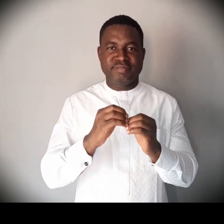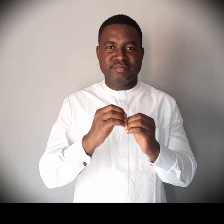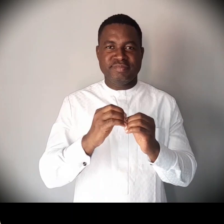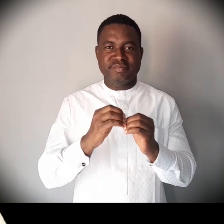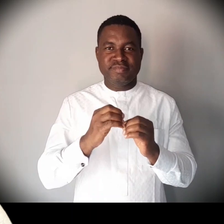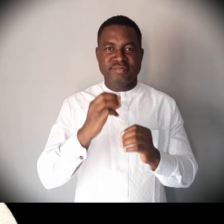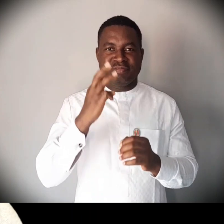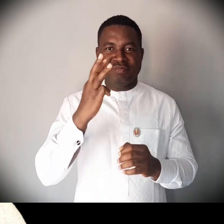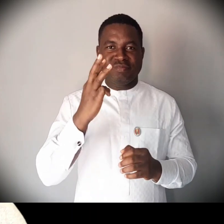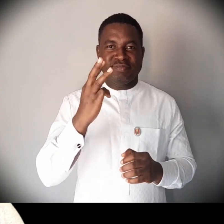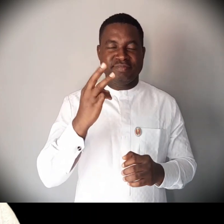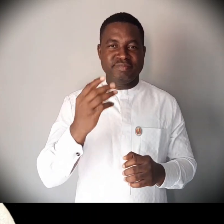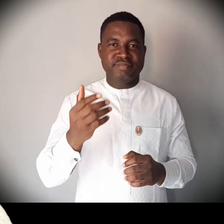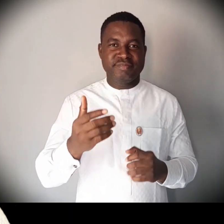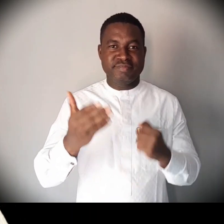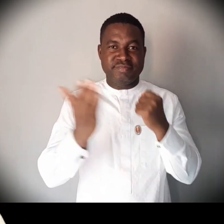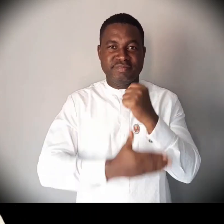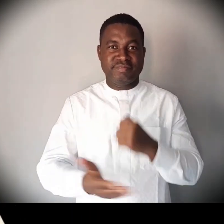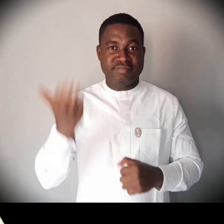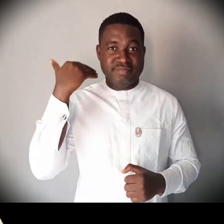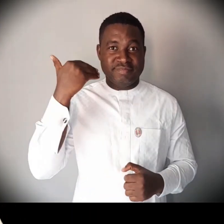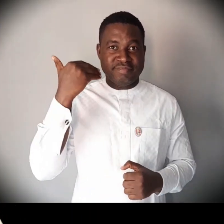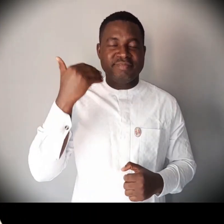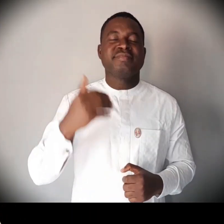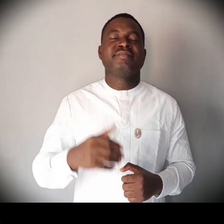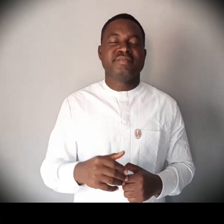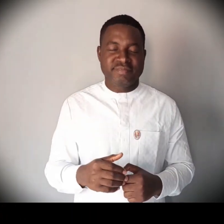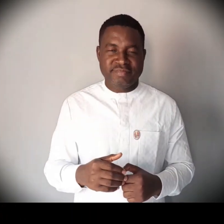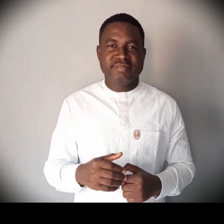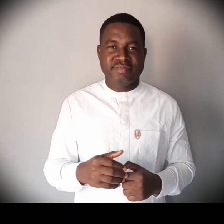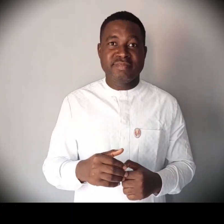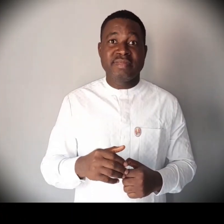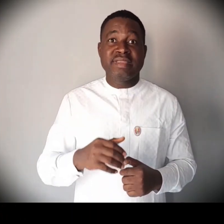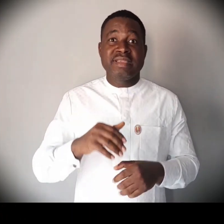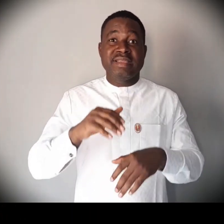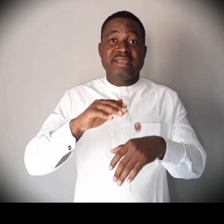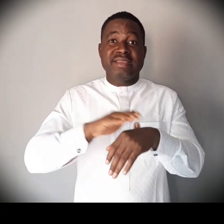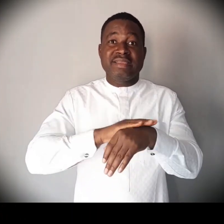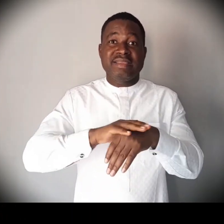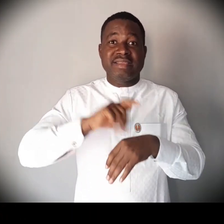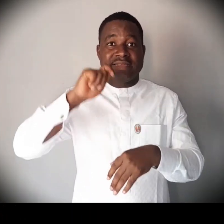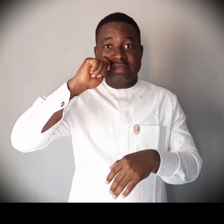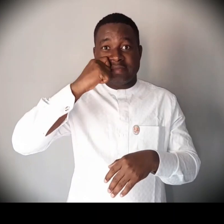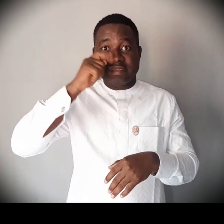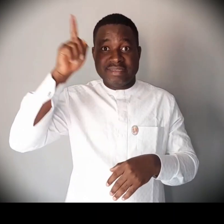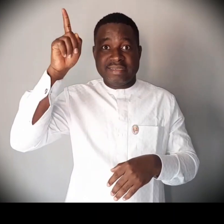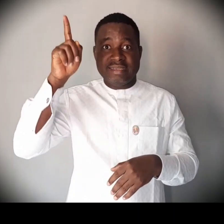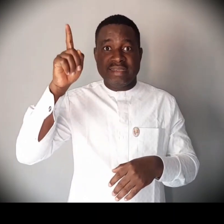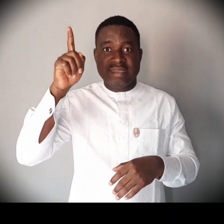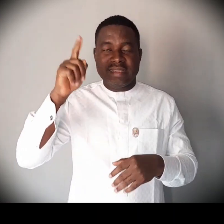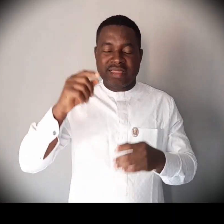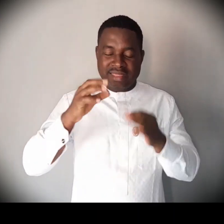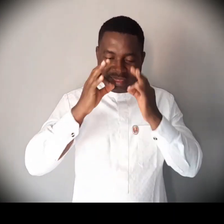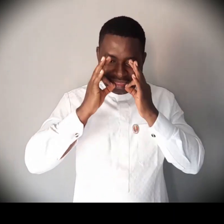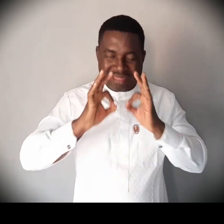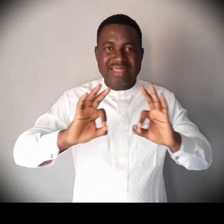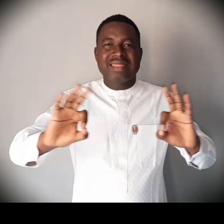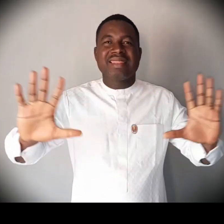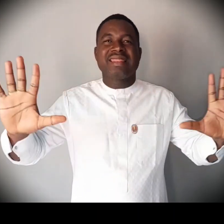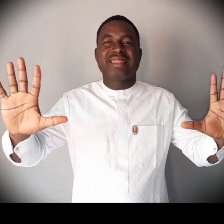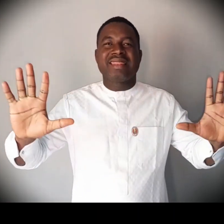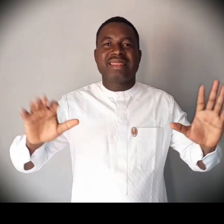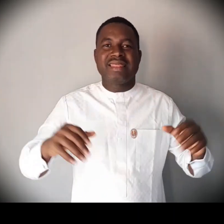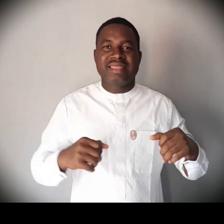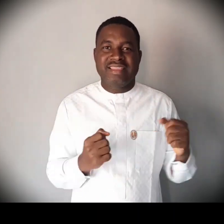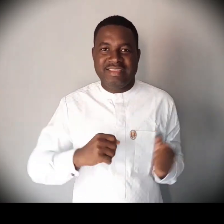the International Decade of Indigenous Languages? Someone may ask, what is the